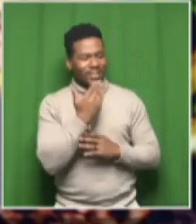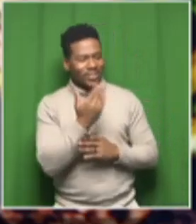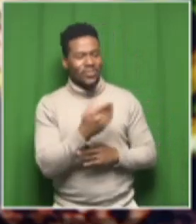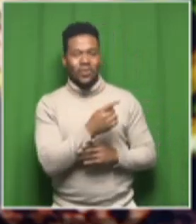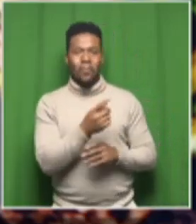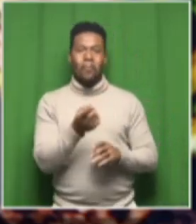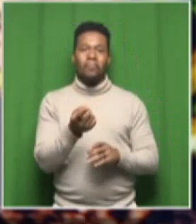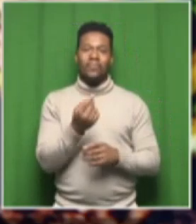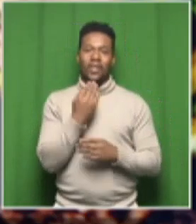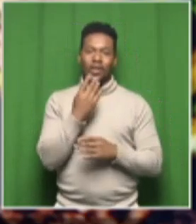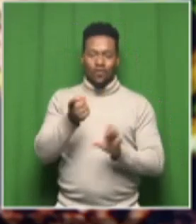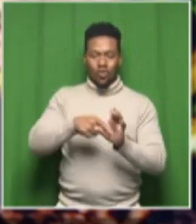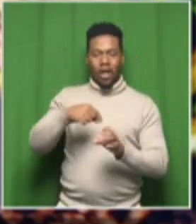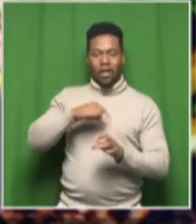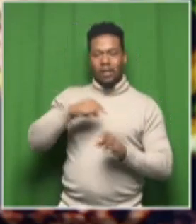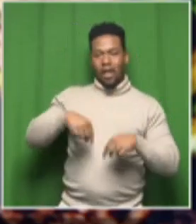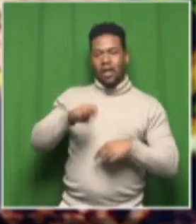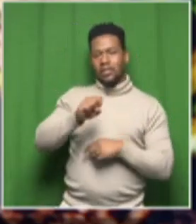this hour.